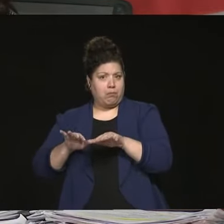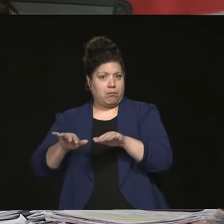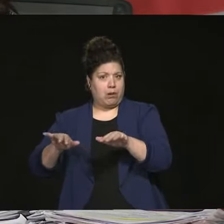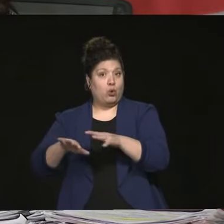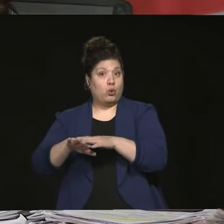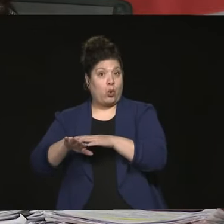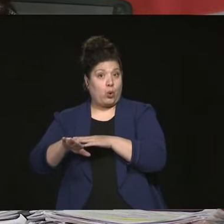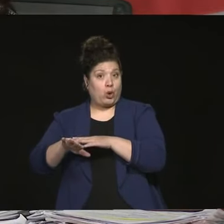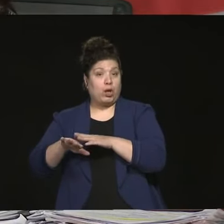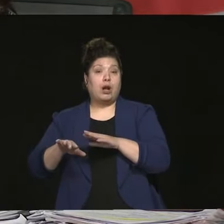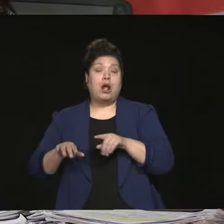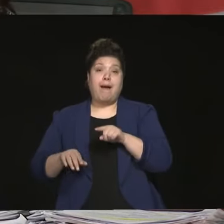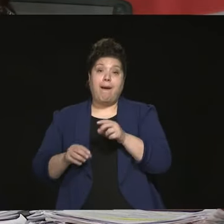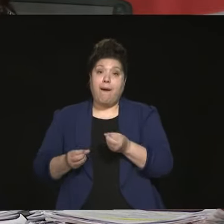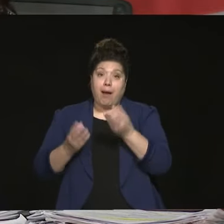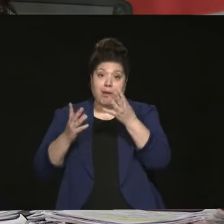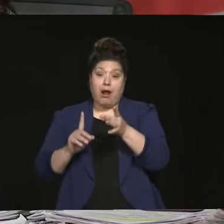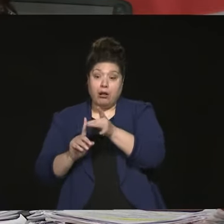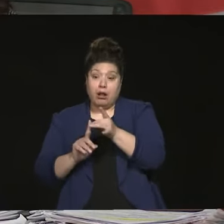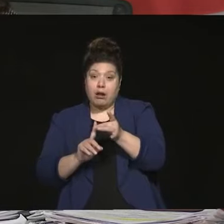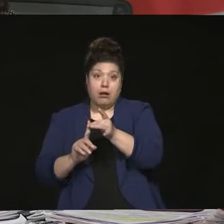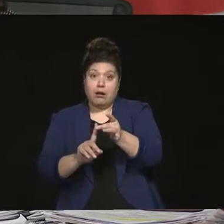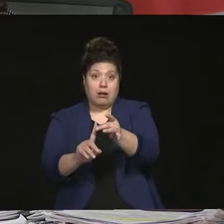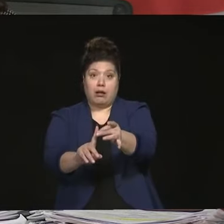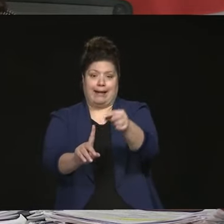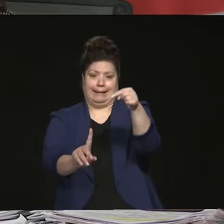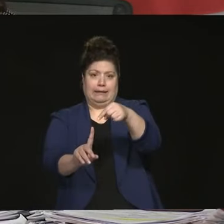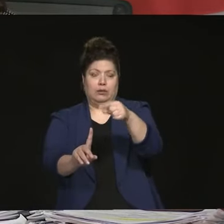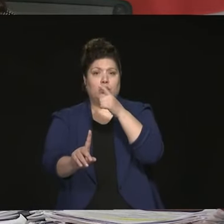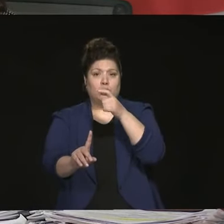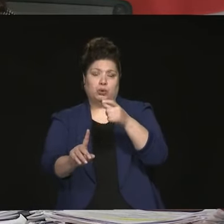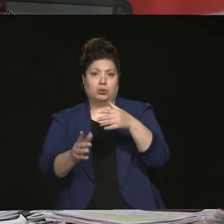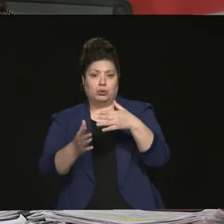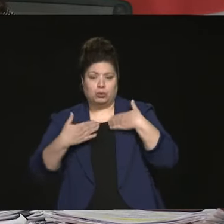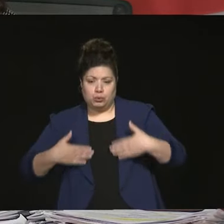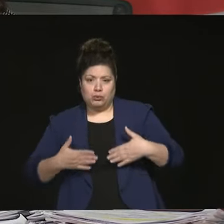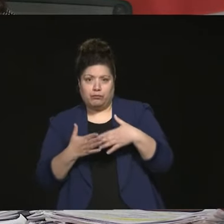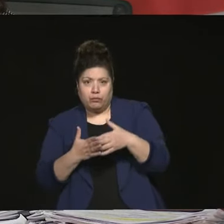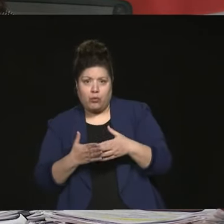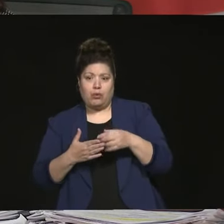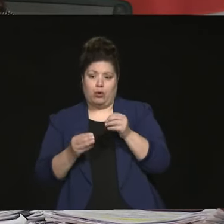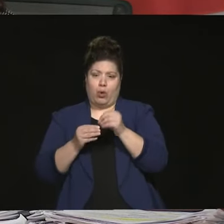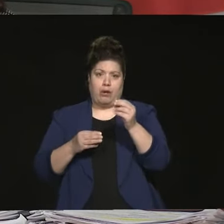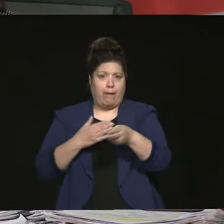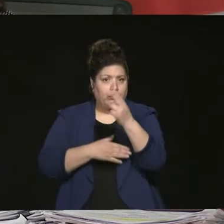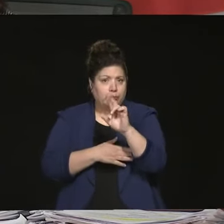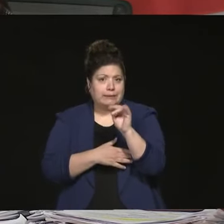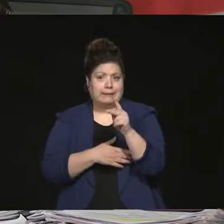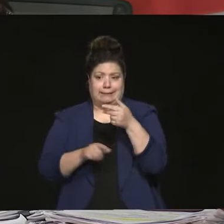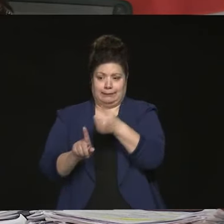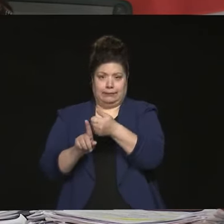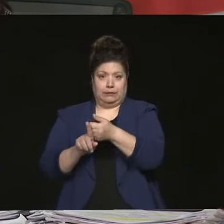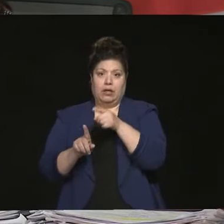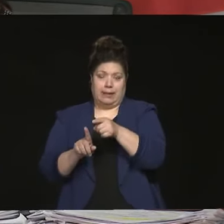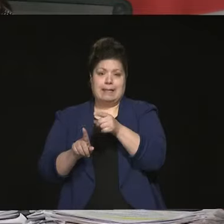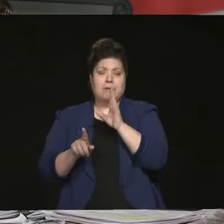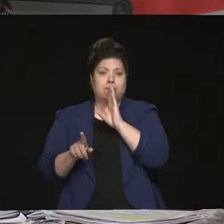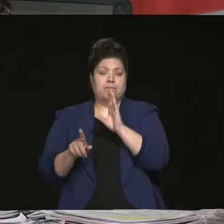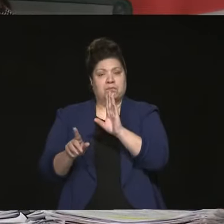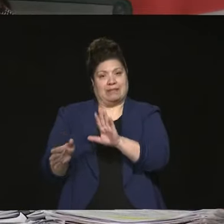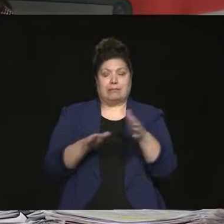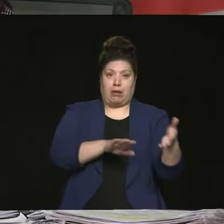infected, who are vulnerable and at high risk will unfortunately die from the illness. So this is the phenomenon I think